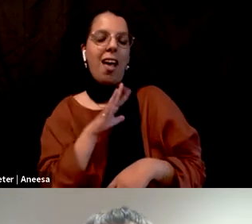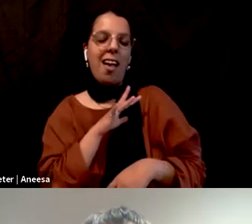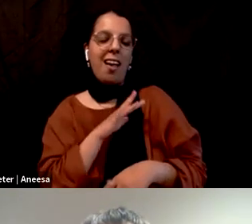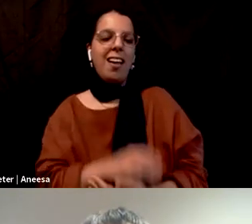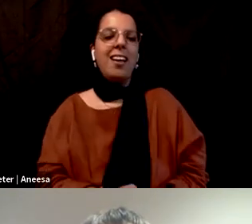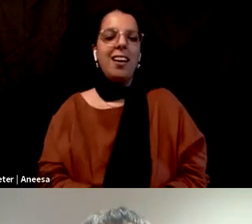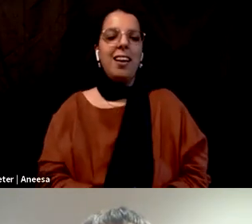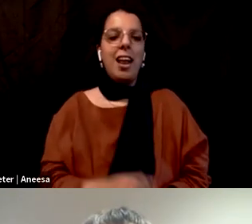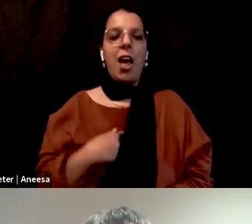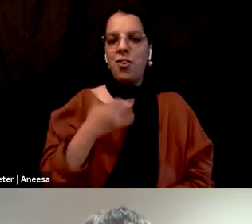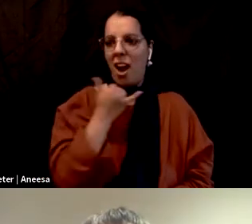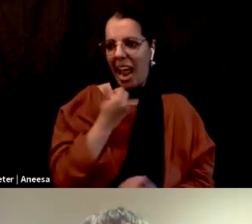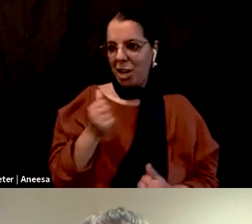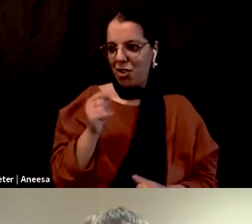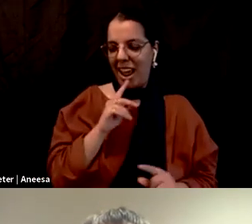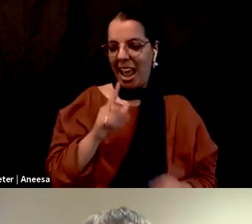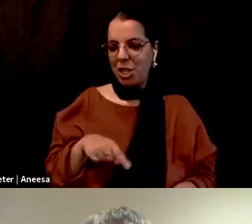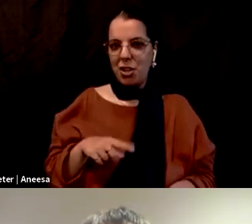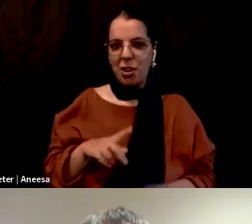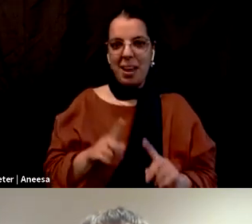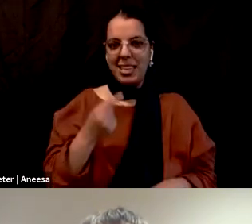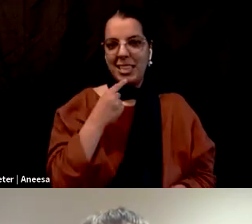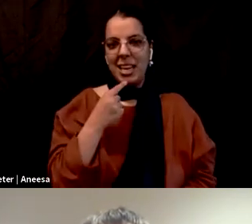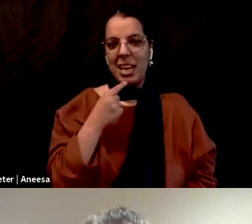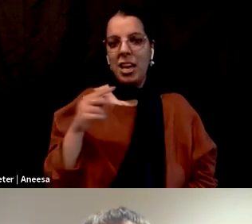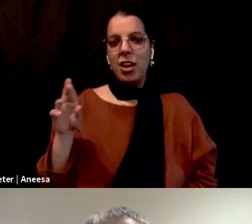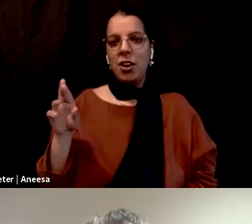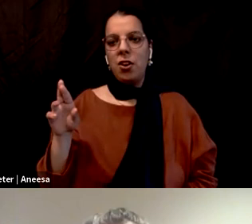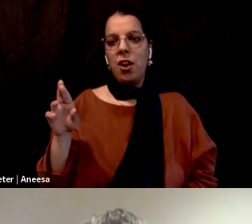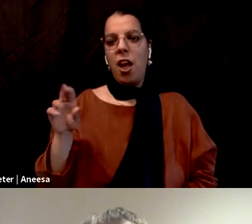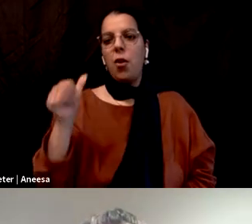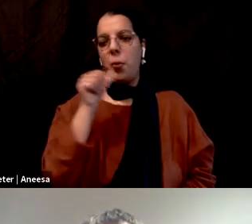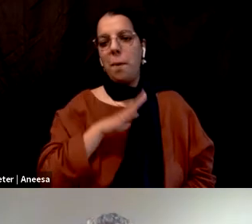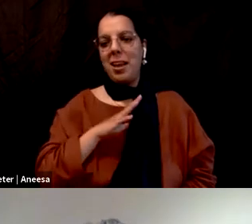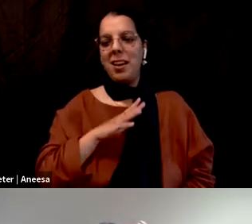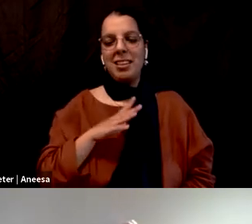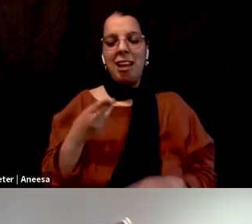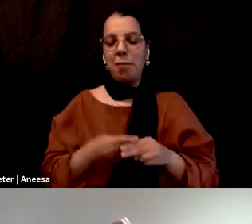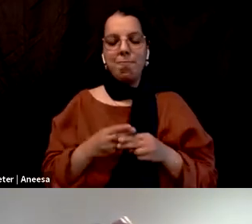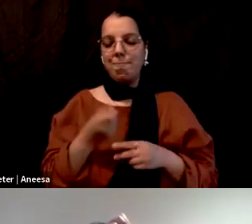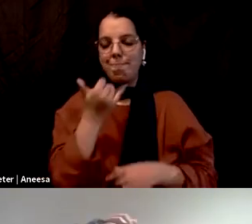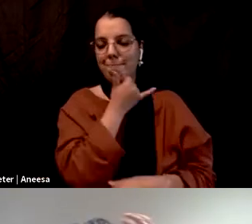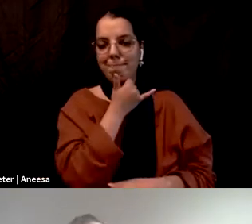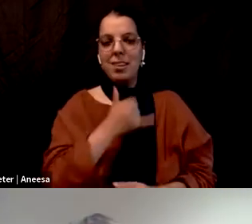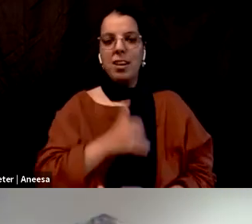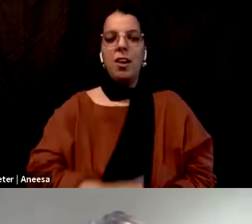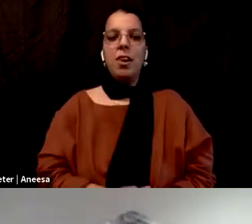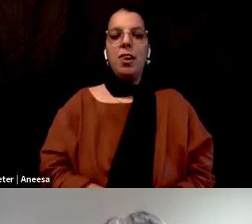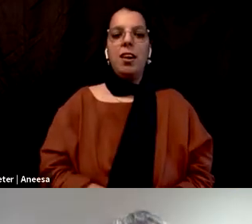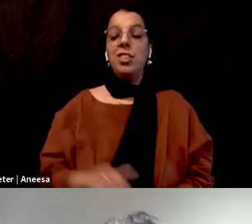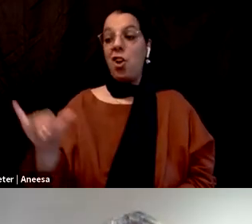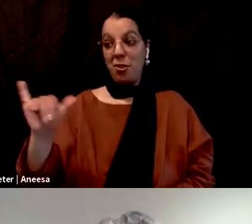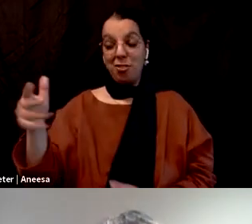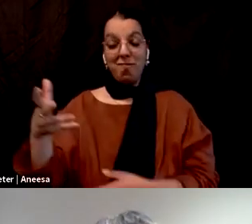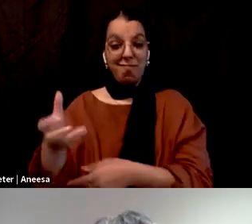I was wrong. I tried to answer that question in the chat and I said Rosuna Marsden, but you know, Rosuna got her PhD as well, and